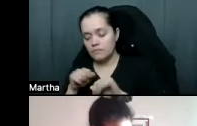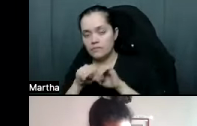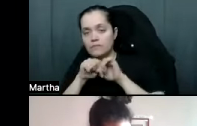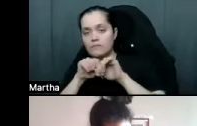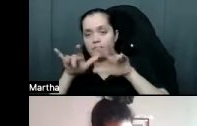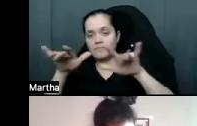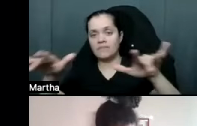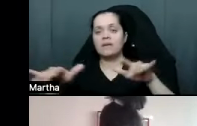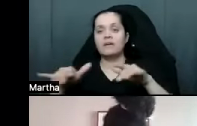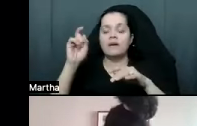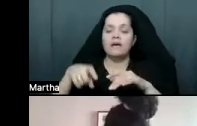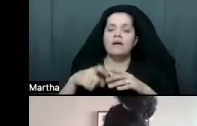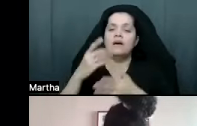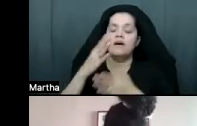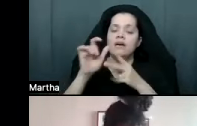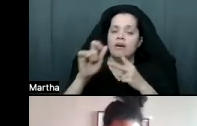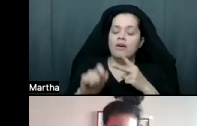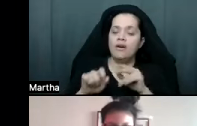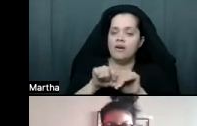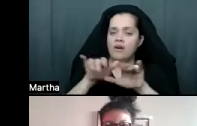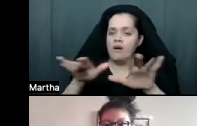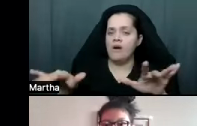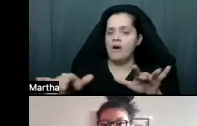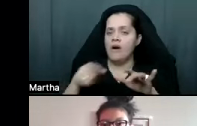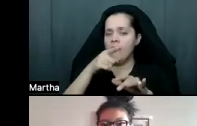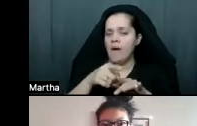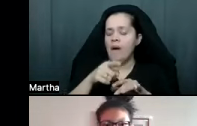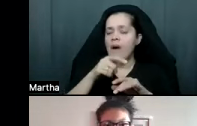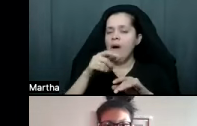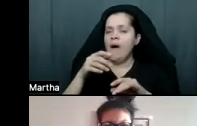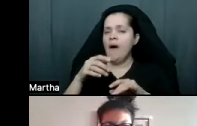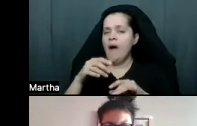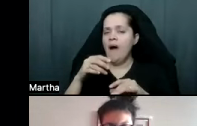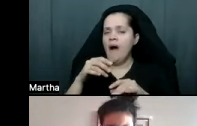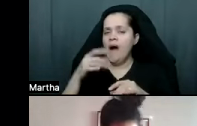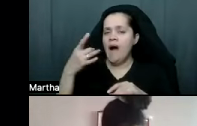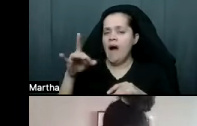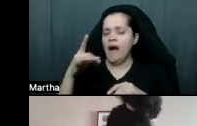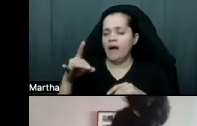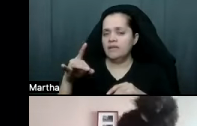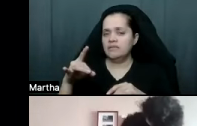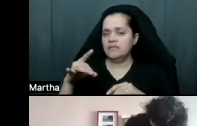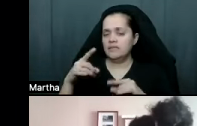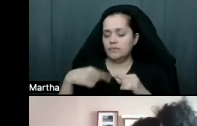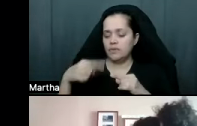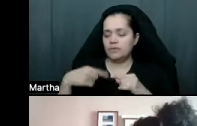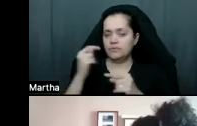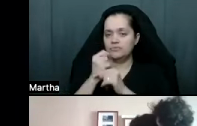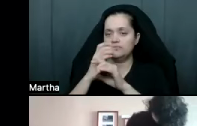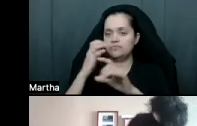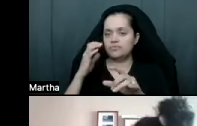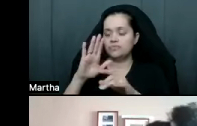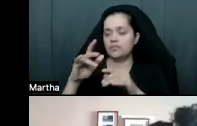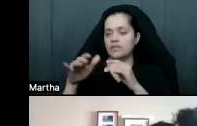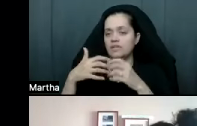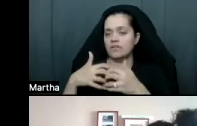them. And your choice for distributing these widgets is the 18-wheel truck. So at your